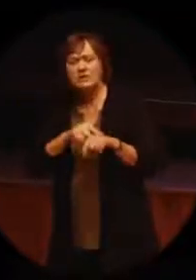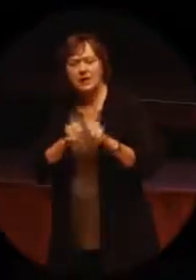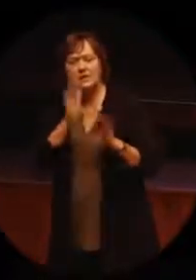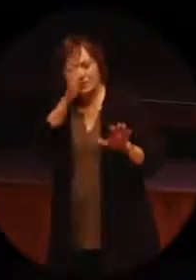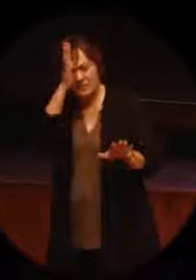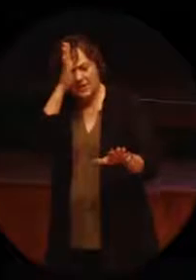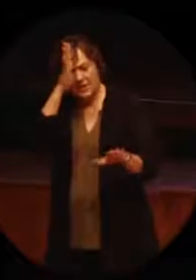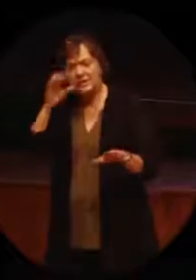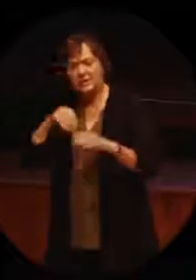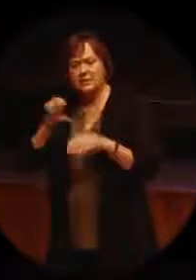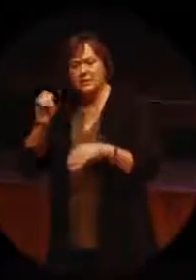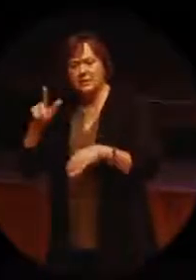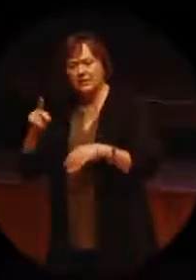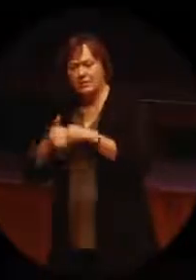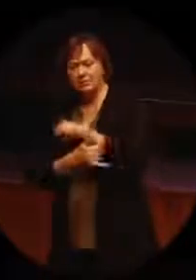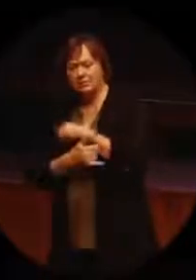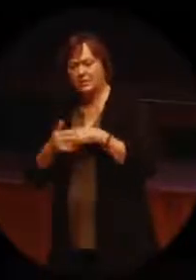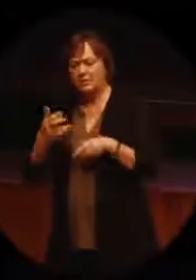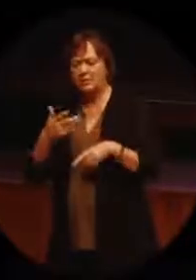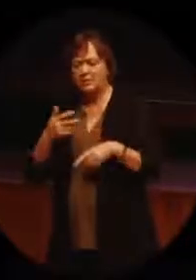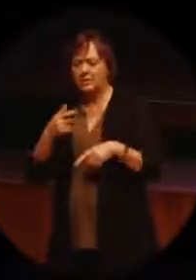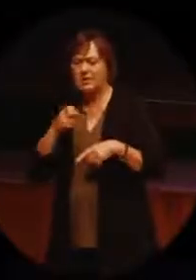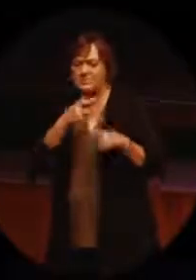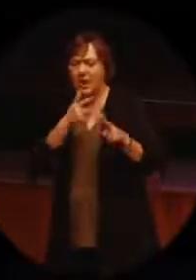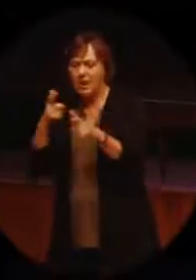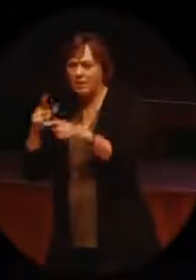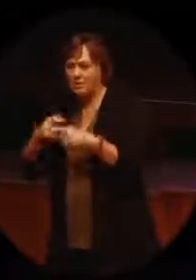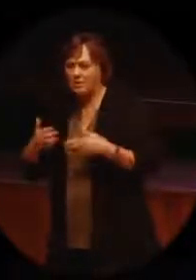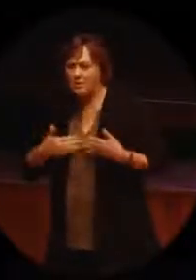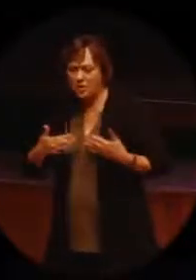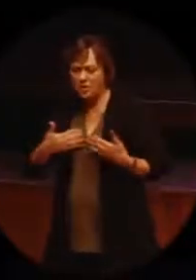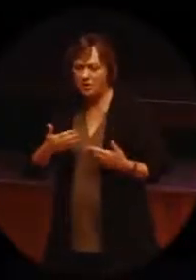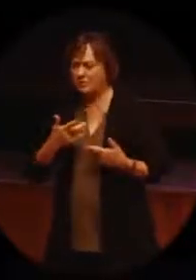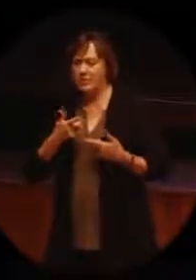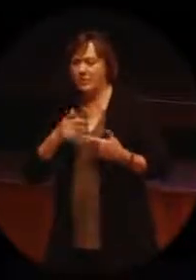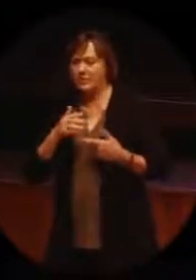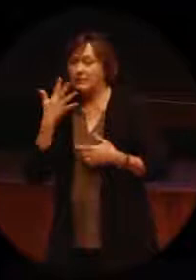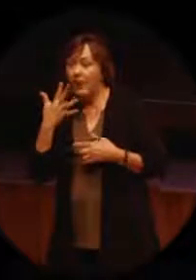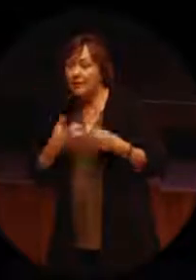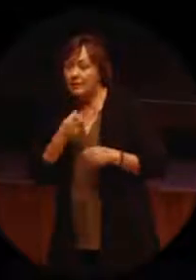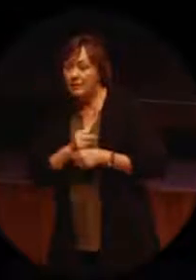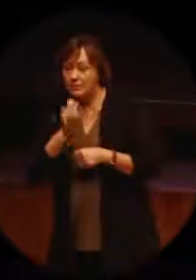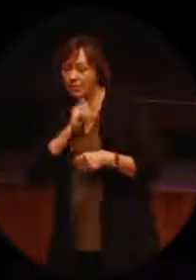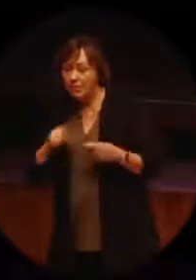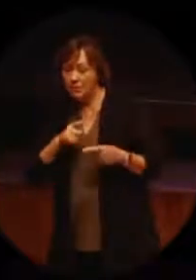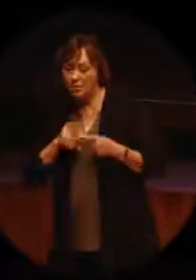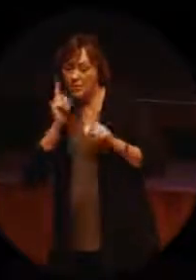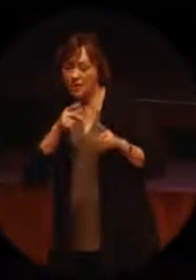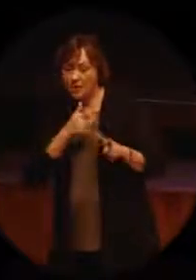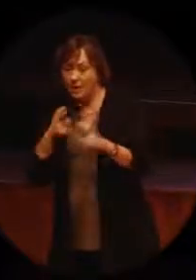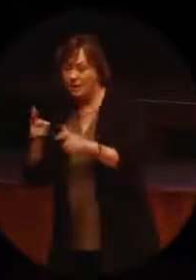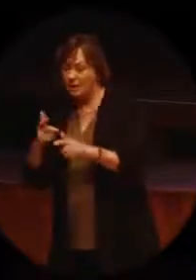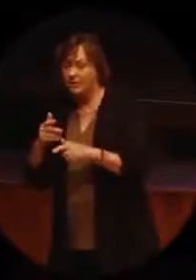go spend time with your dad elk hunting. Ty and I, we went hunting, when he was young. I think he was 5 years old the first time I ever took him